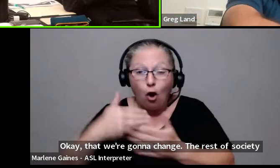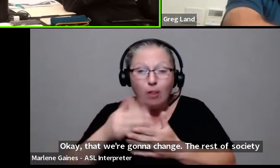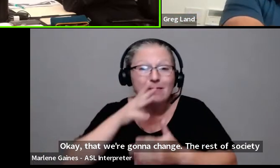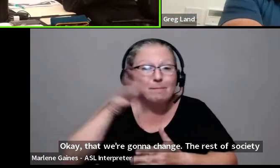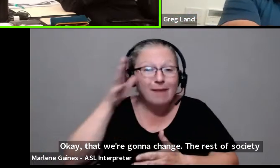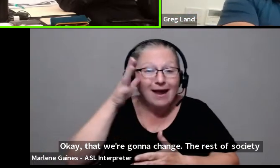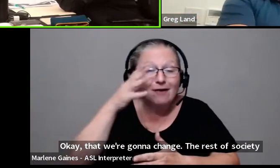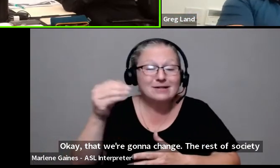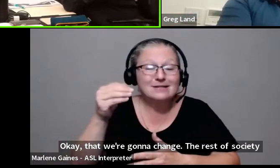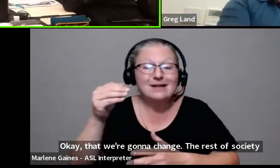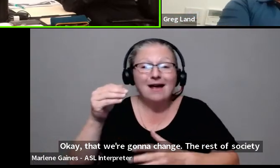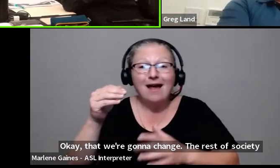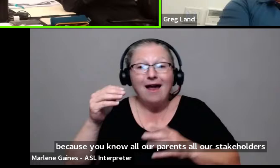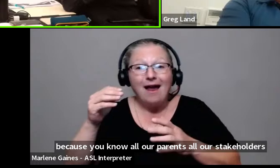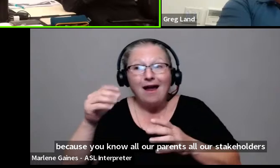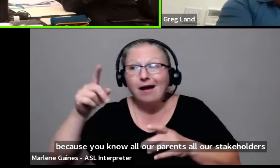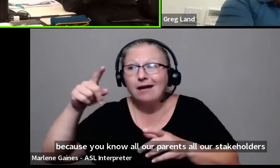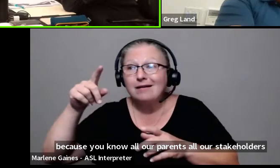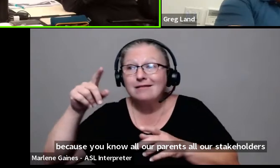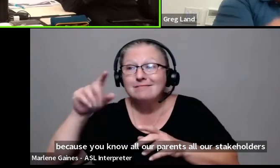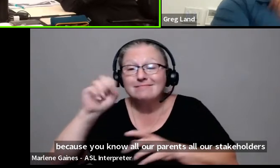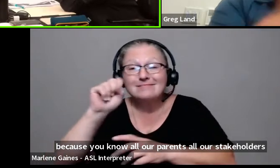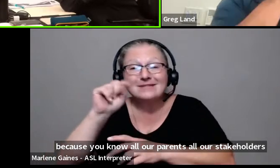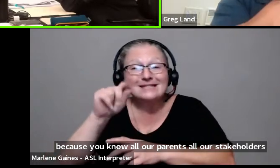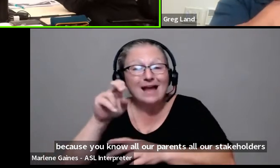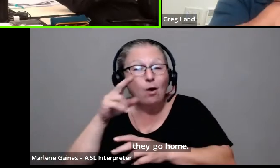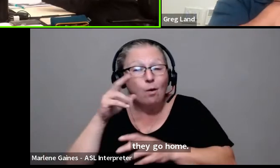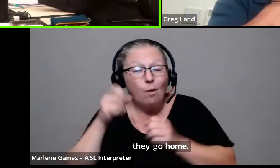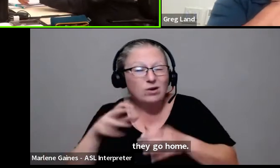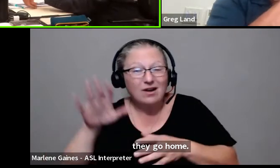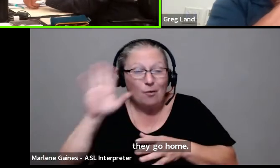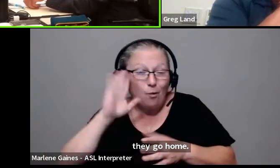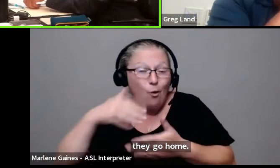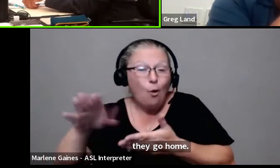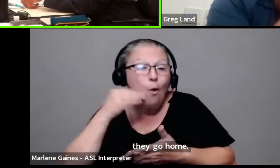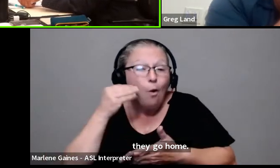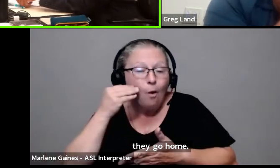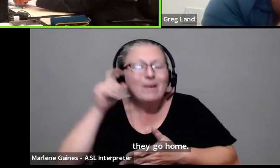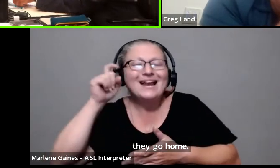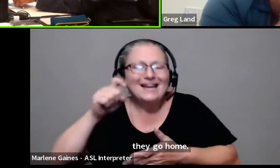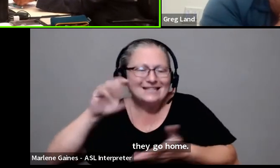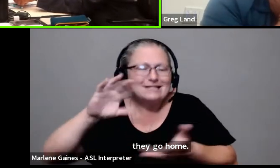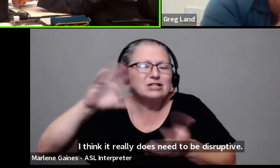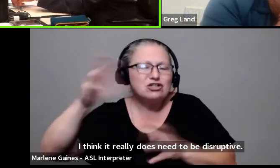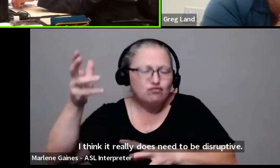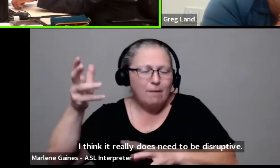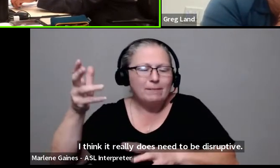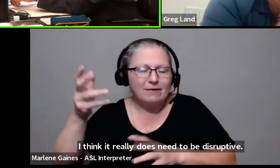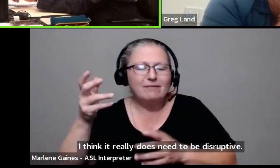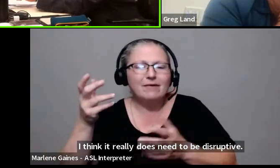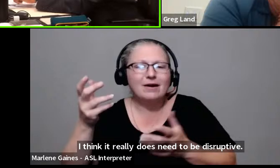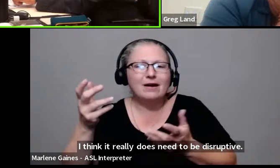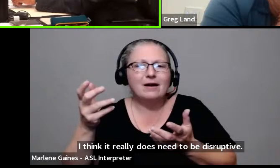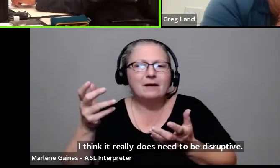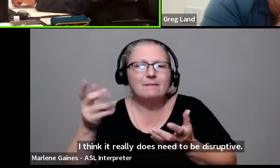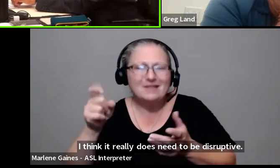stakeholders, they go home. I think it really does need to be disruptive. And I know the